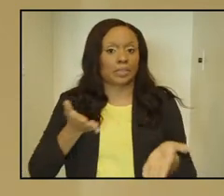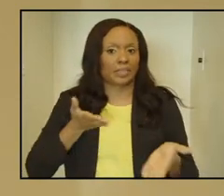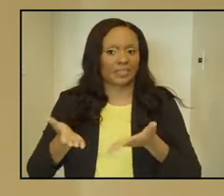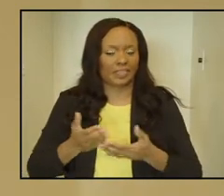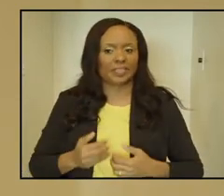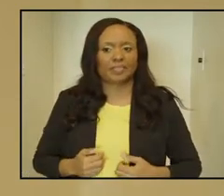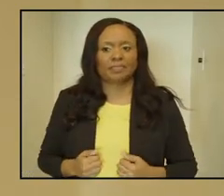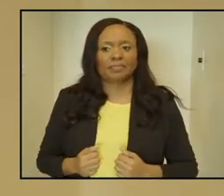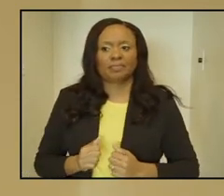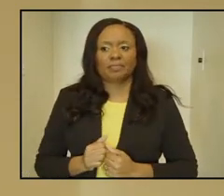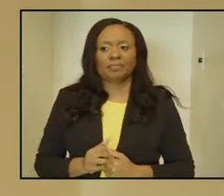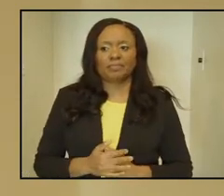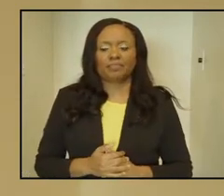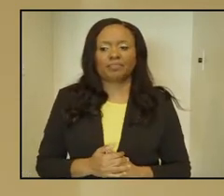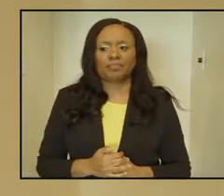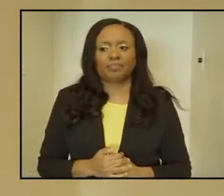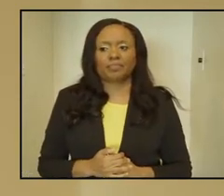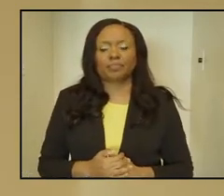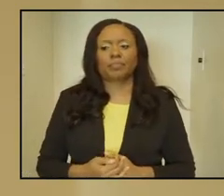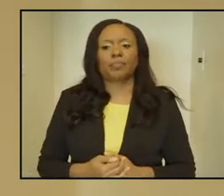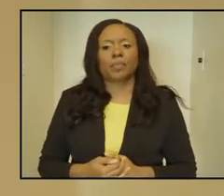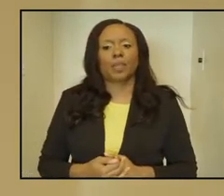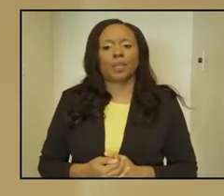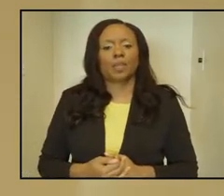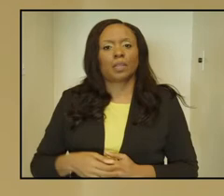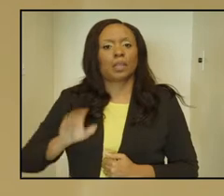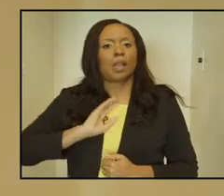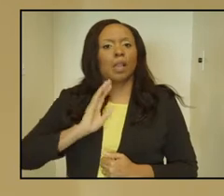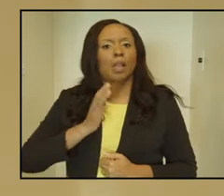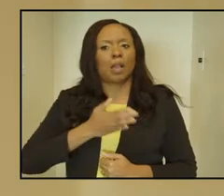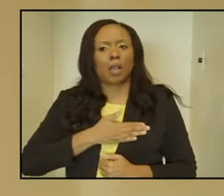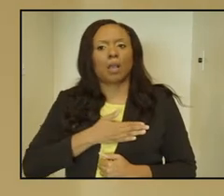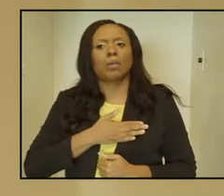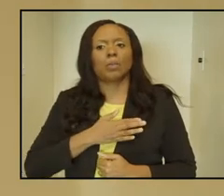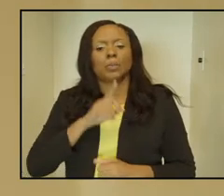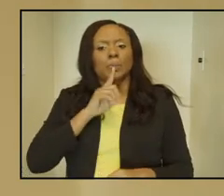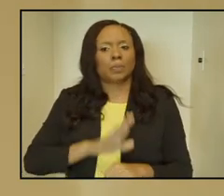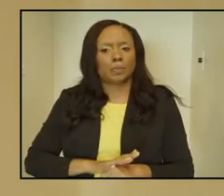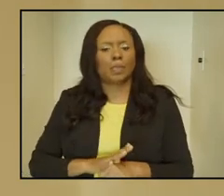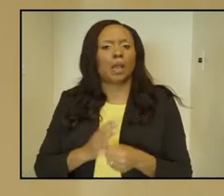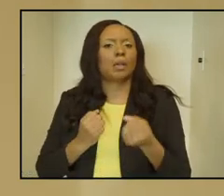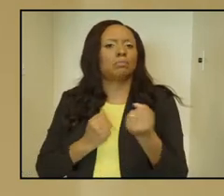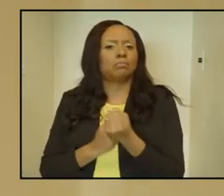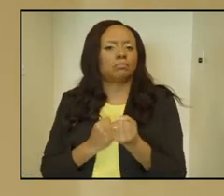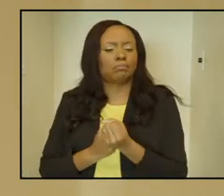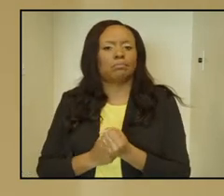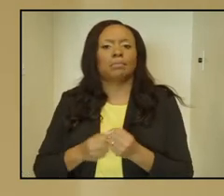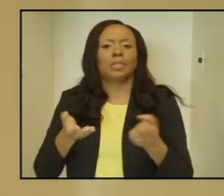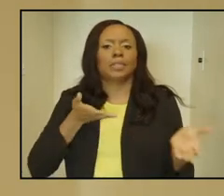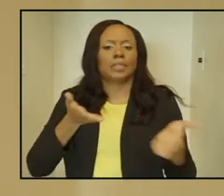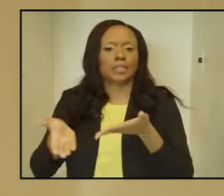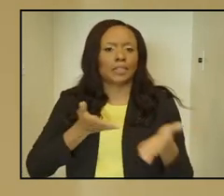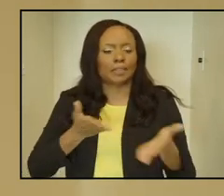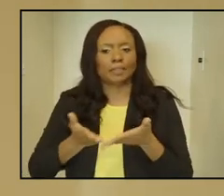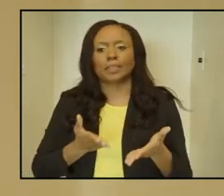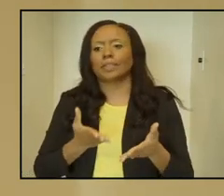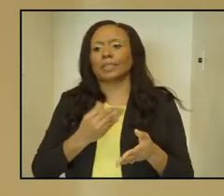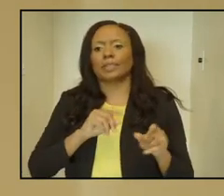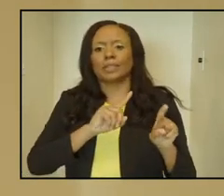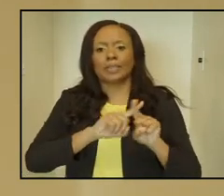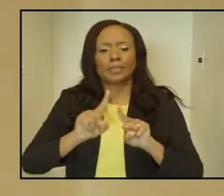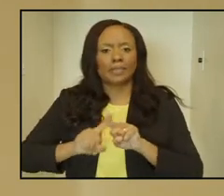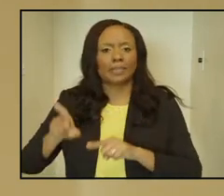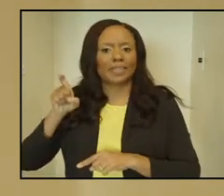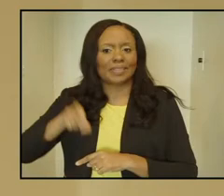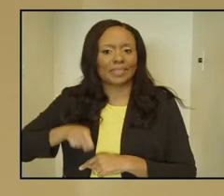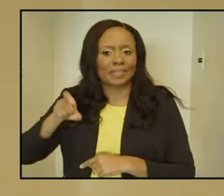I will end by reaffirming our commitment to improving our services in line with the changing needs and expectations